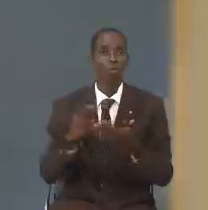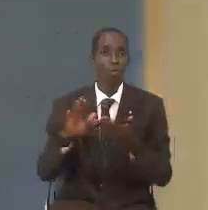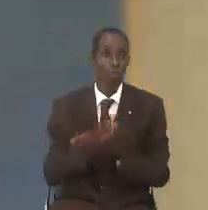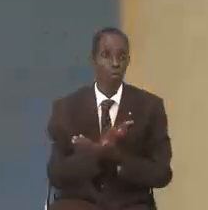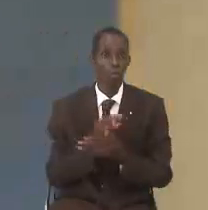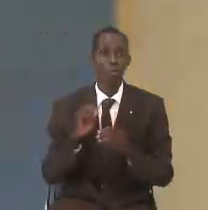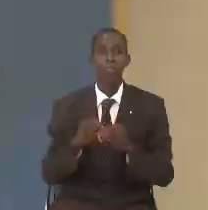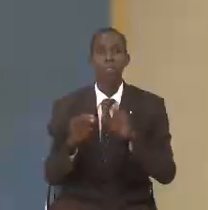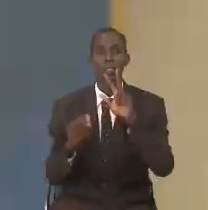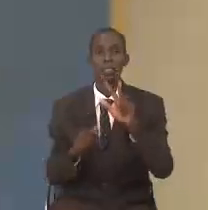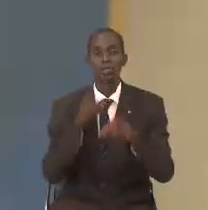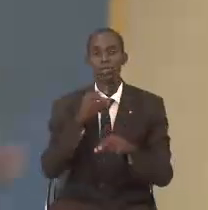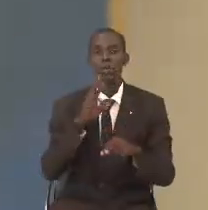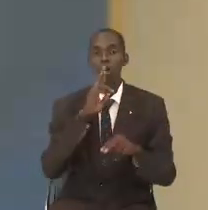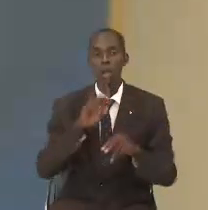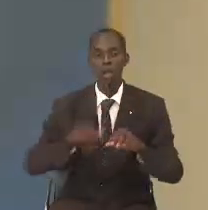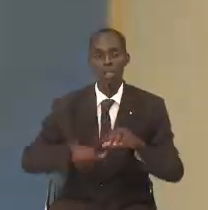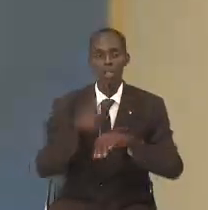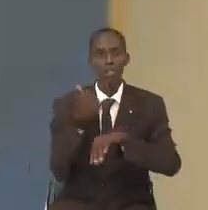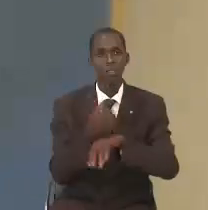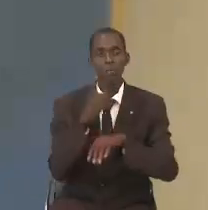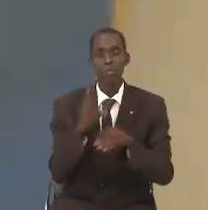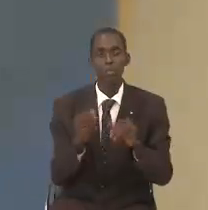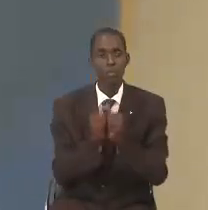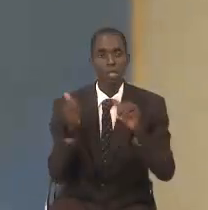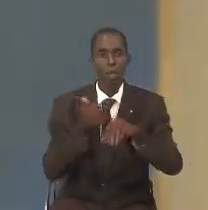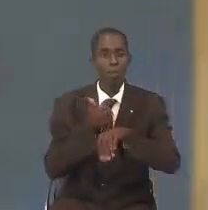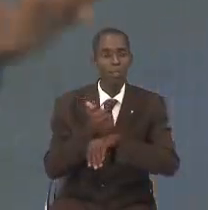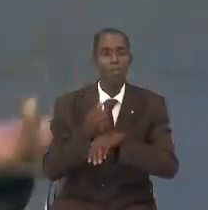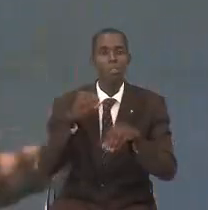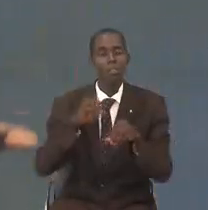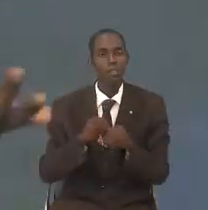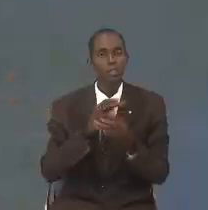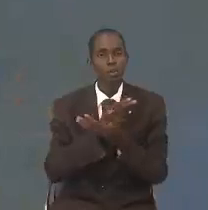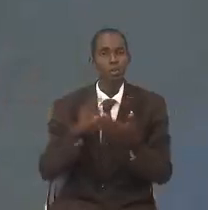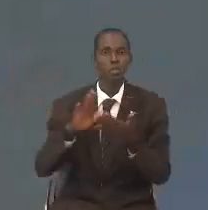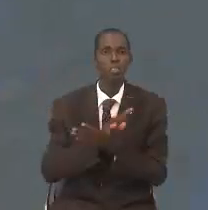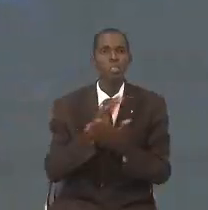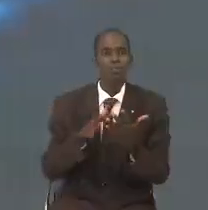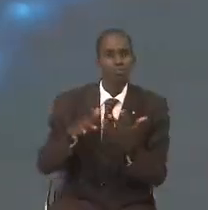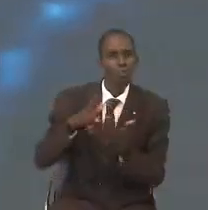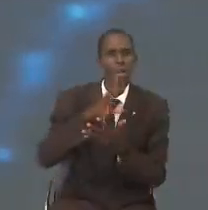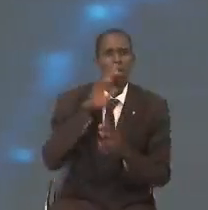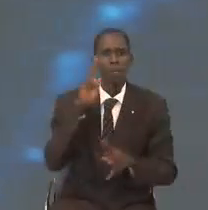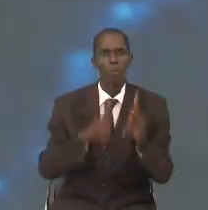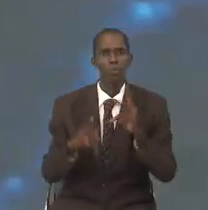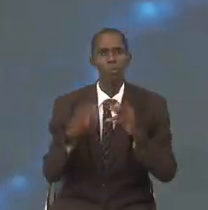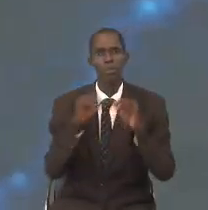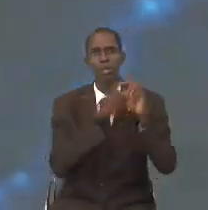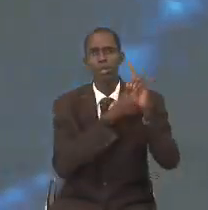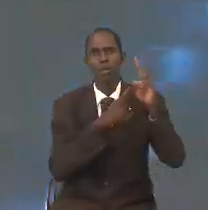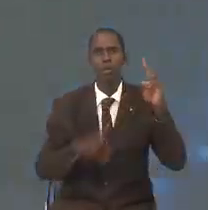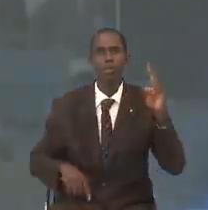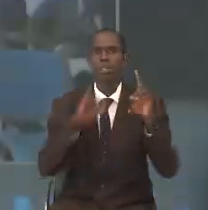are established unblameable in holiness. Those are the people the Lord is coming for. They